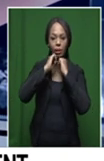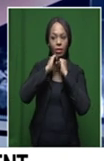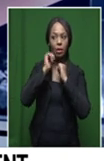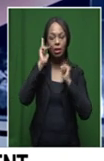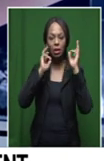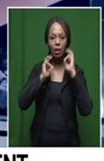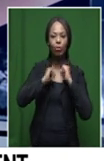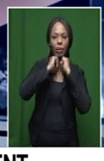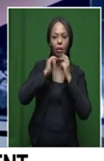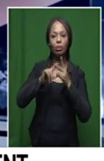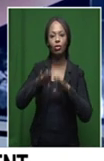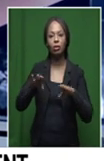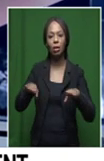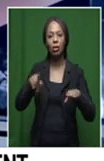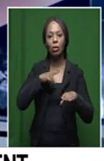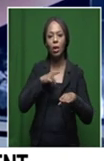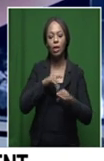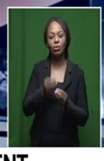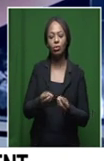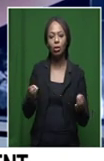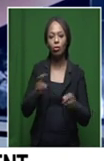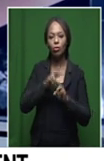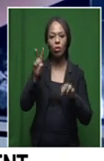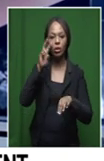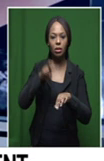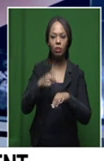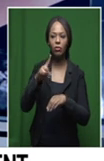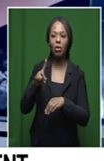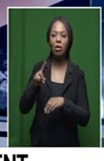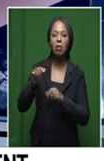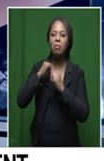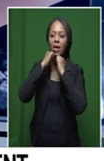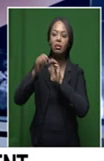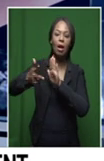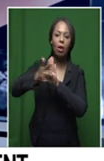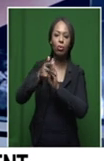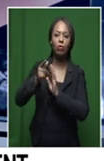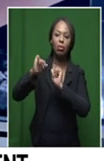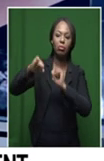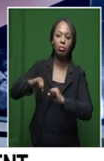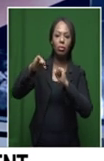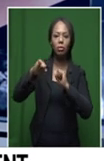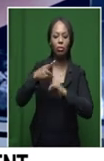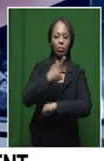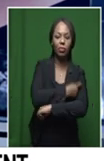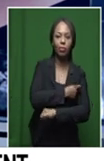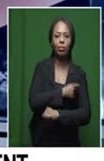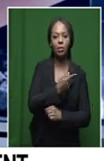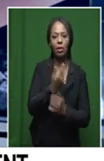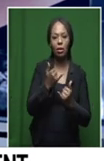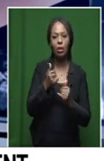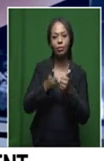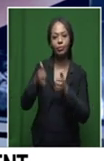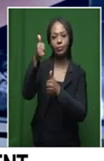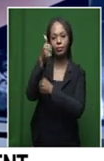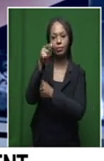what they have to say about children that will not need their parents' consent to get the COVID vaccine. Then we'll speak to Acting Chief Director of the National Department of Health